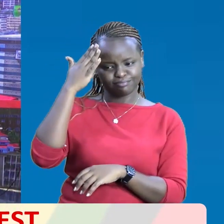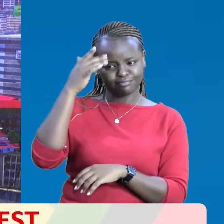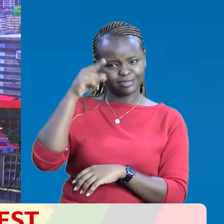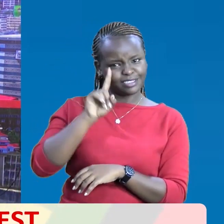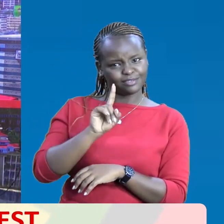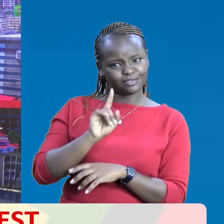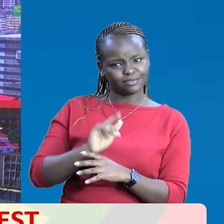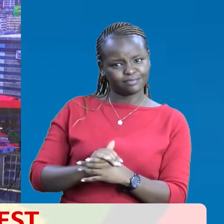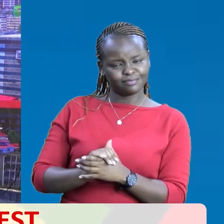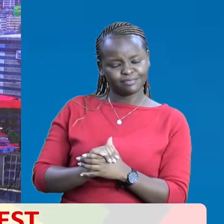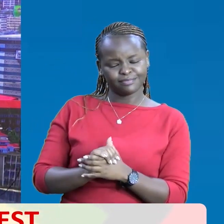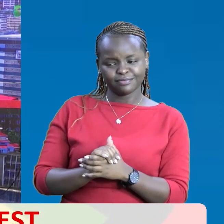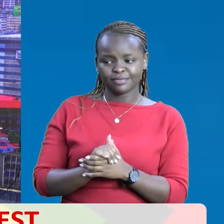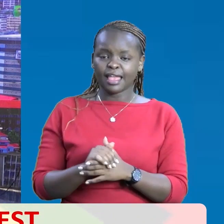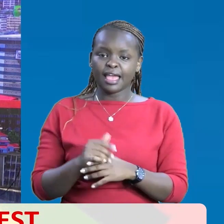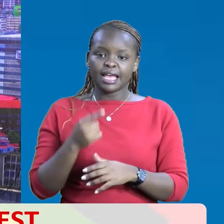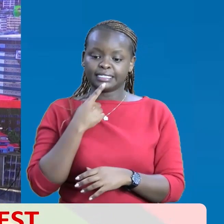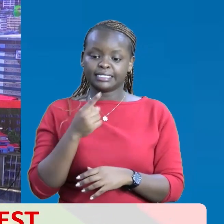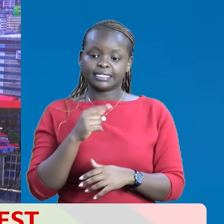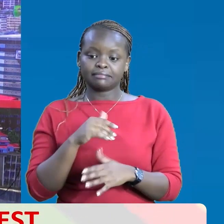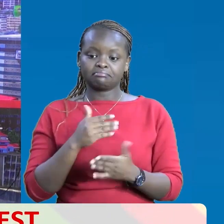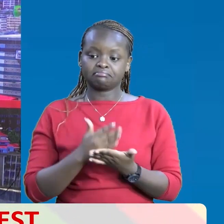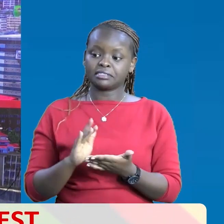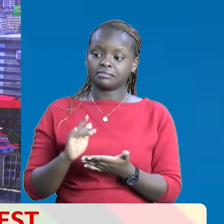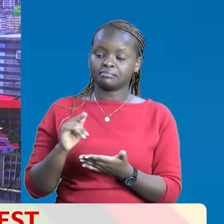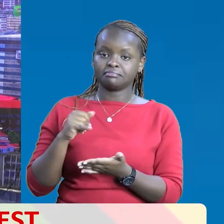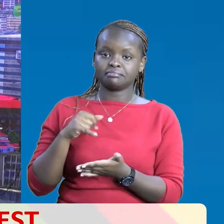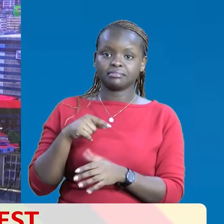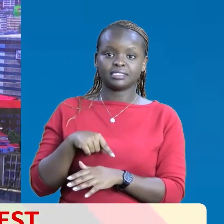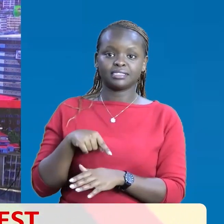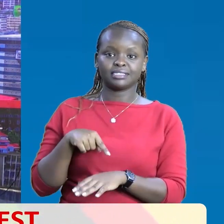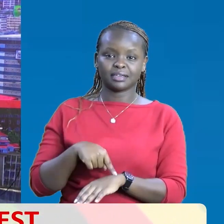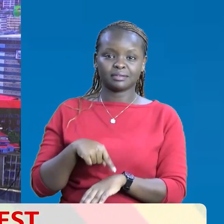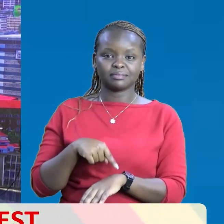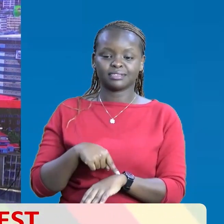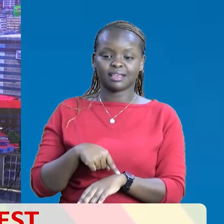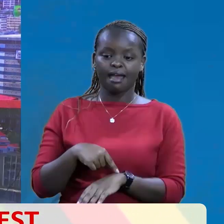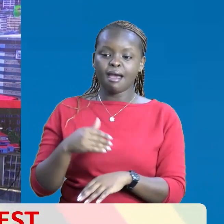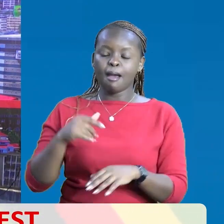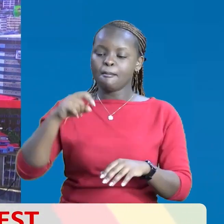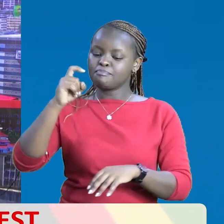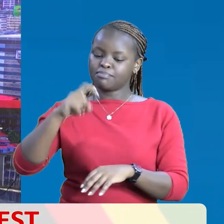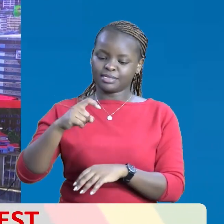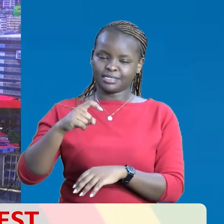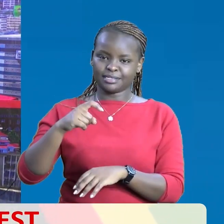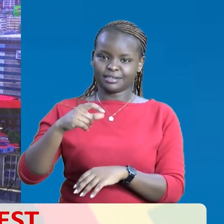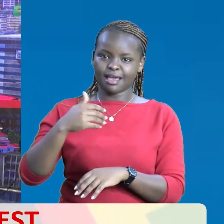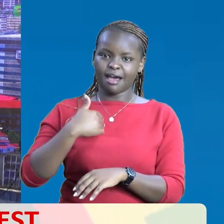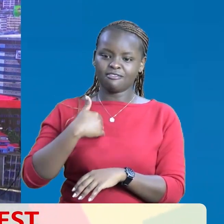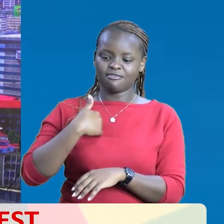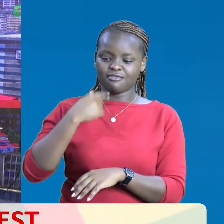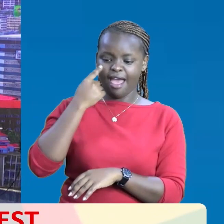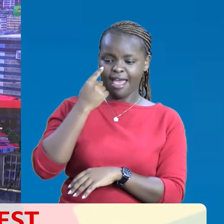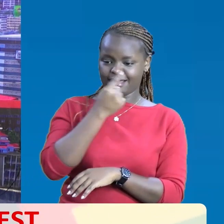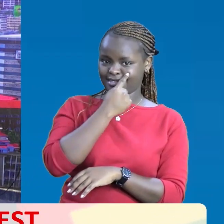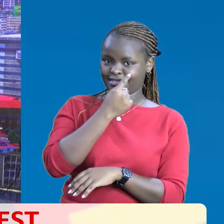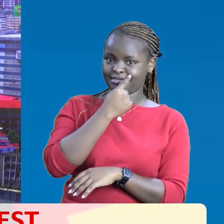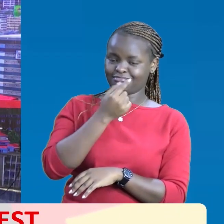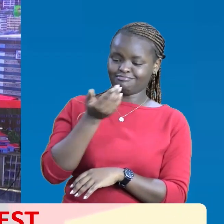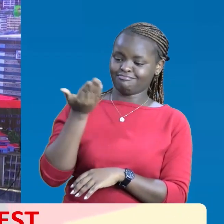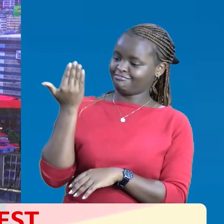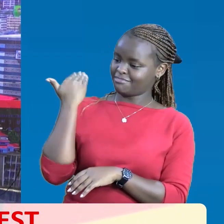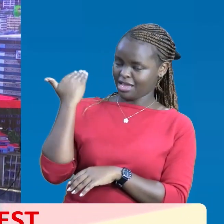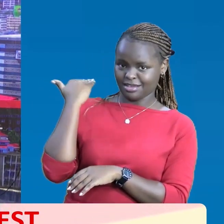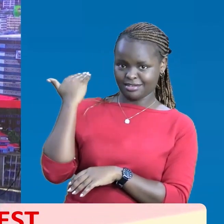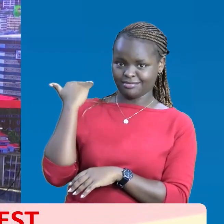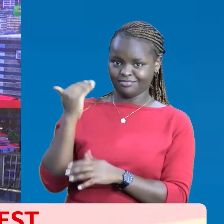you got yourself? Unajua wanasema ngosa zingine you'll be stabbed in the back, you have to have eyes at the behind your back. Bana ndio tuko na macho